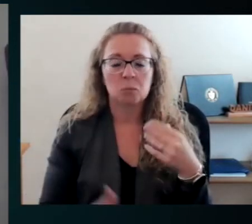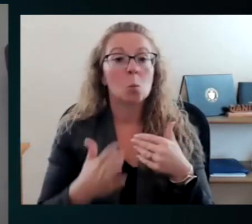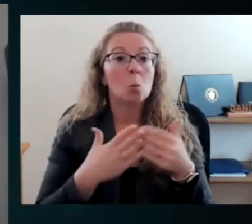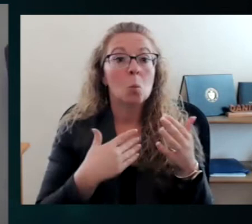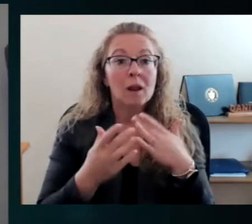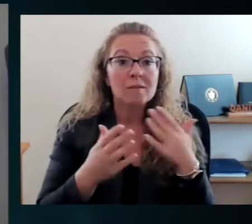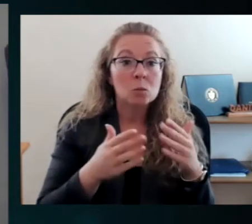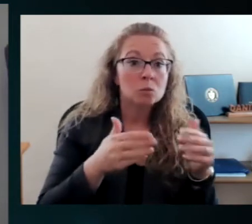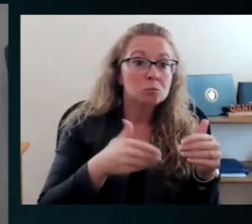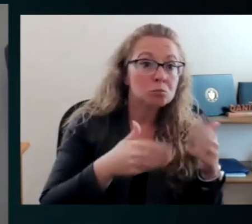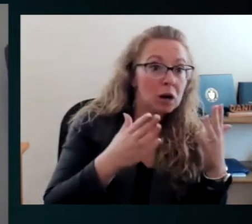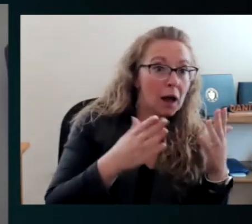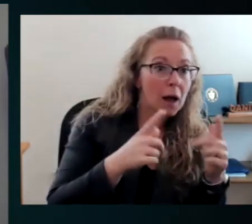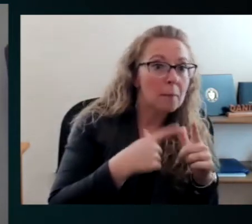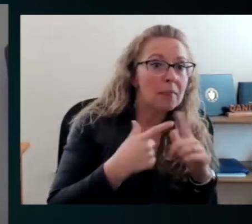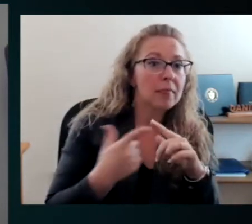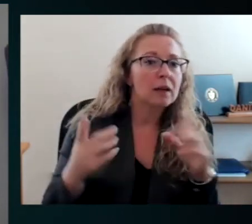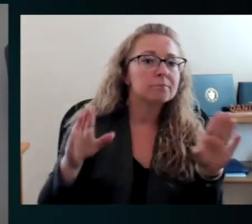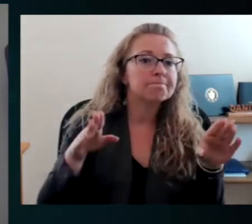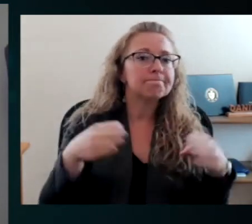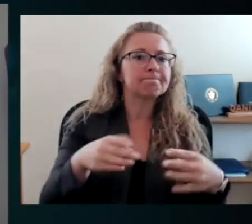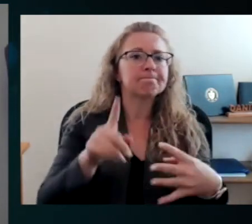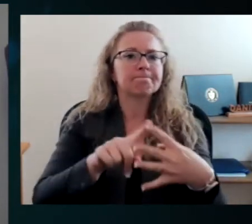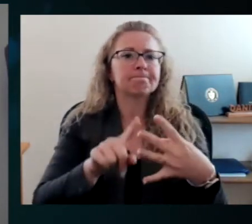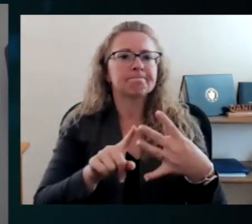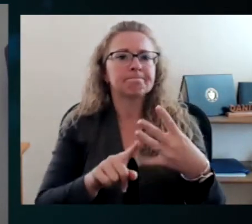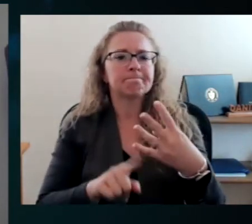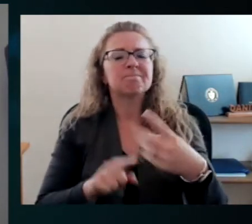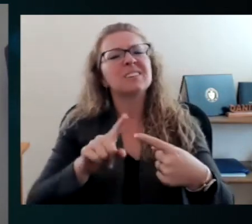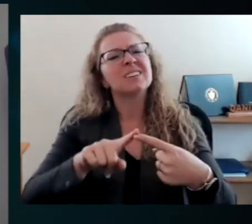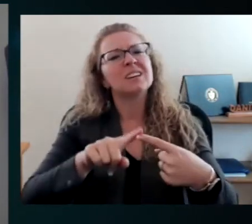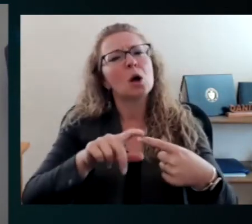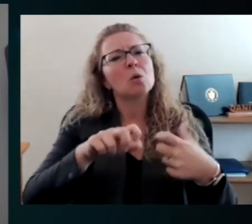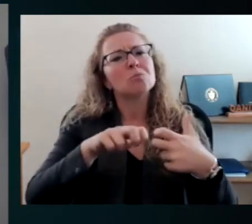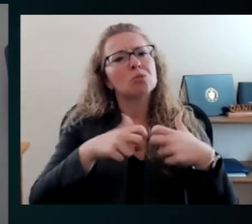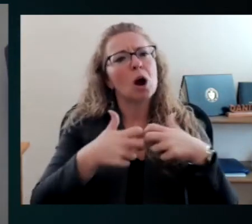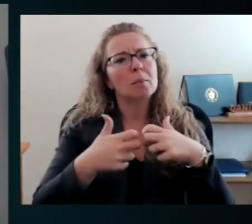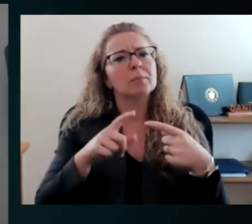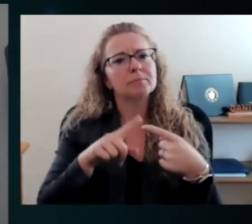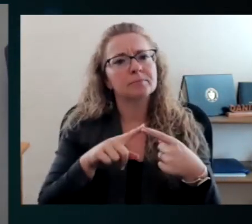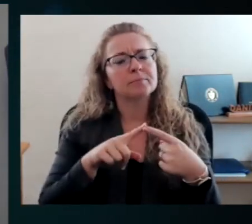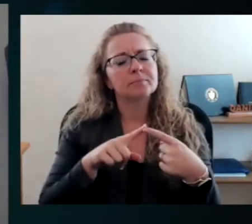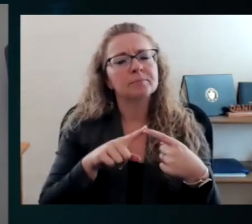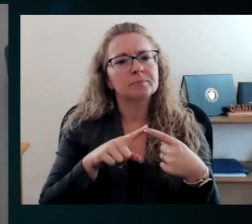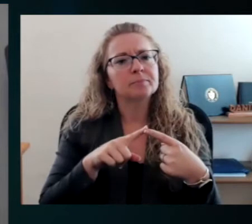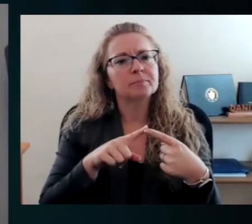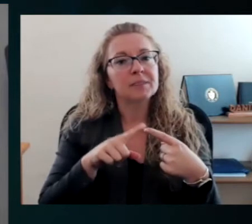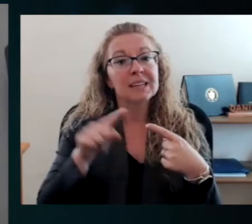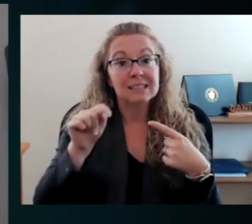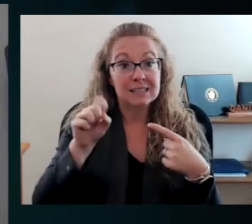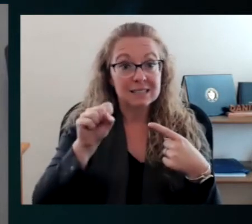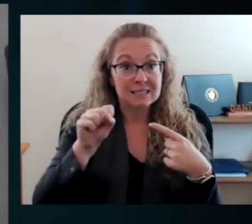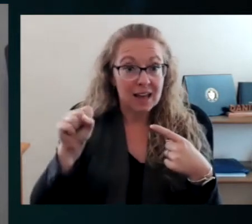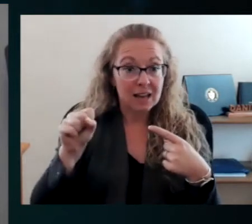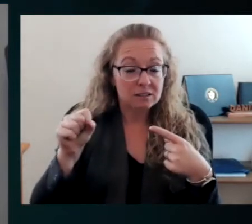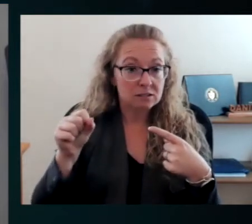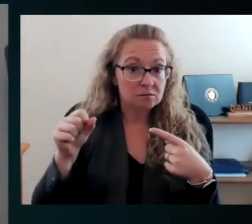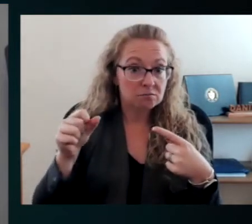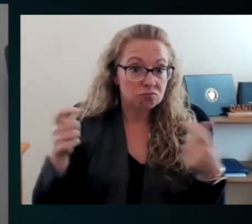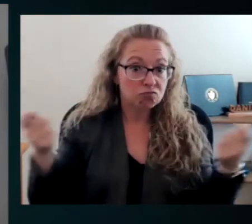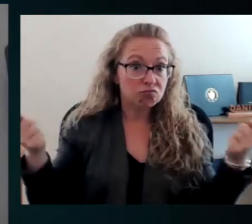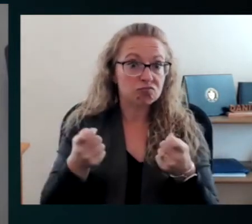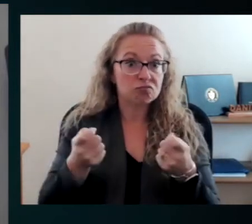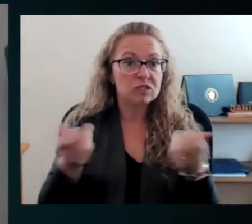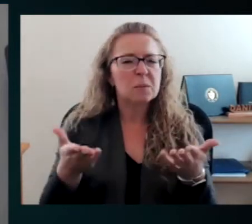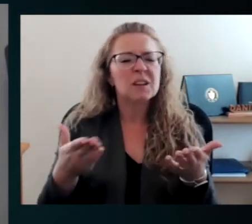to. So to name the problem, Tess has brought us in to discuss what would you say are the